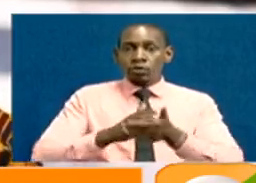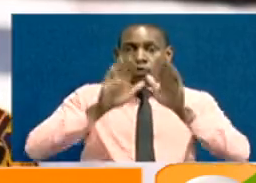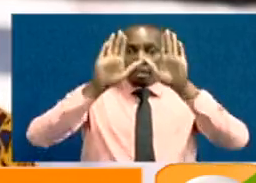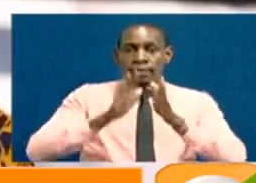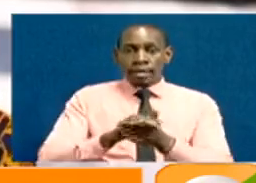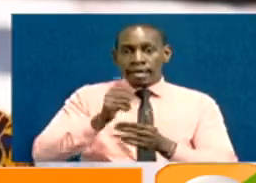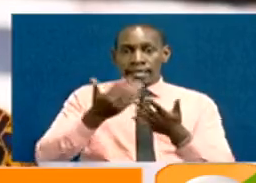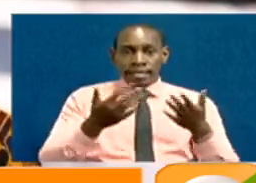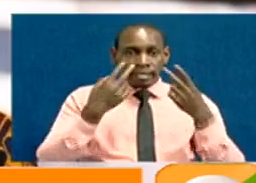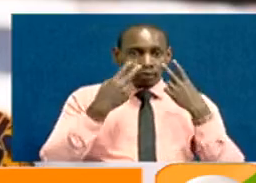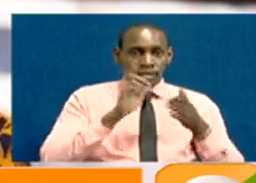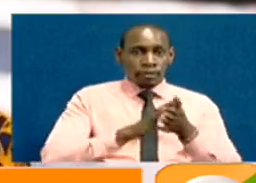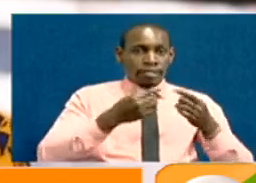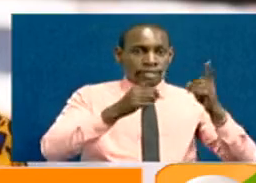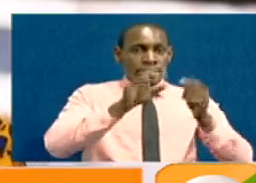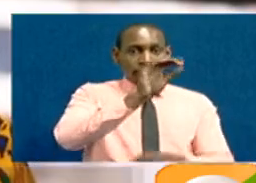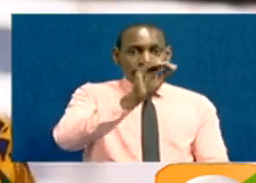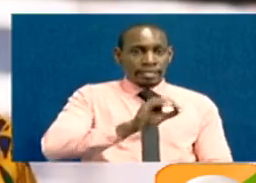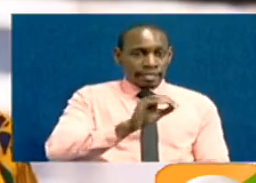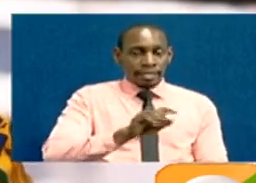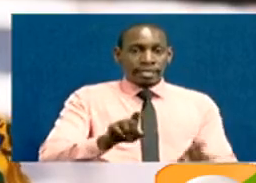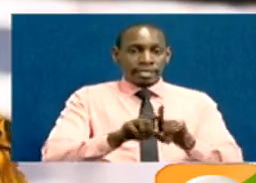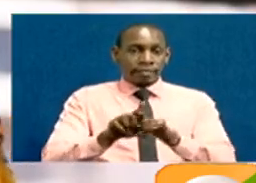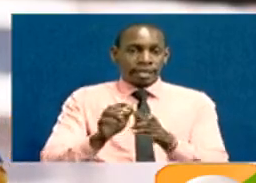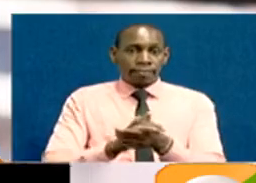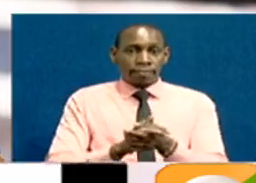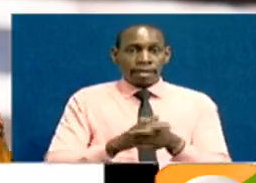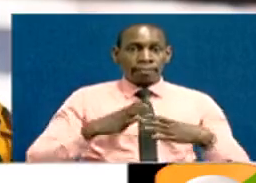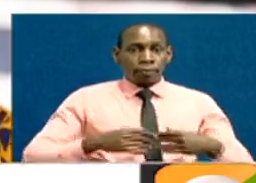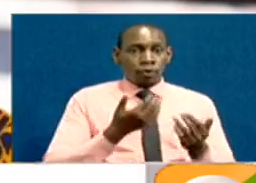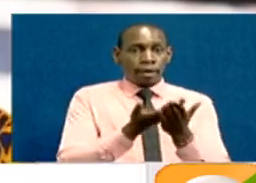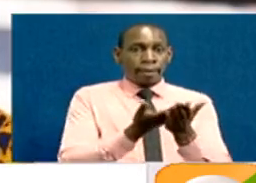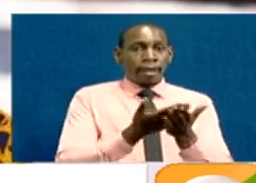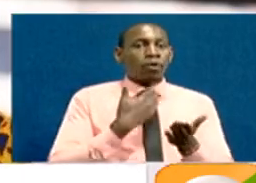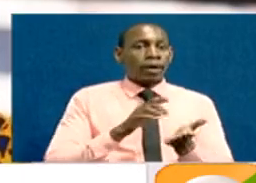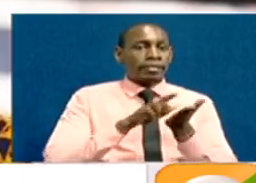other thing we noticed was the success rate. Those who applied for funding,